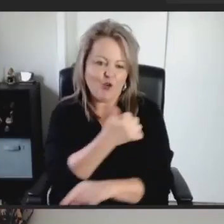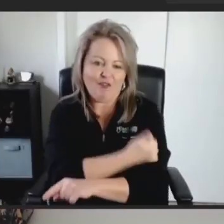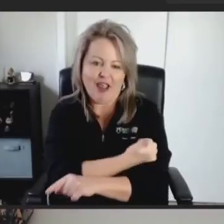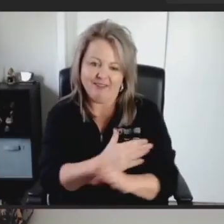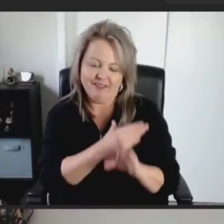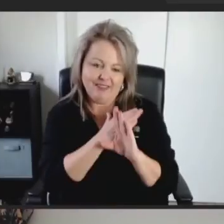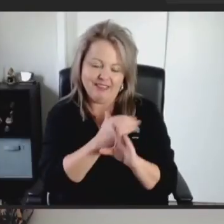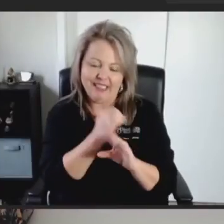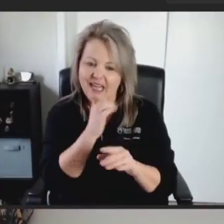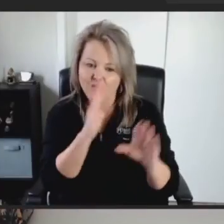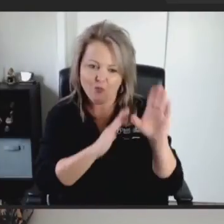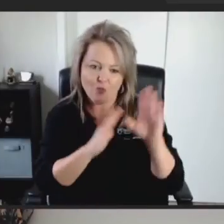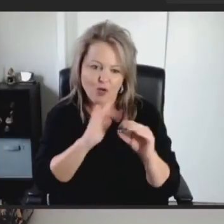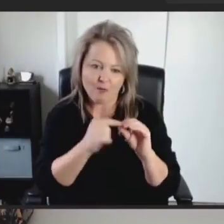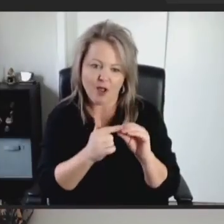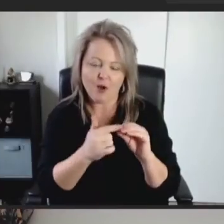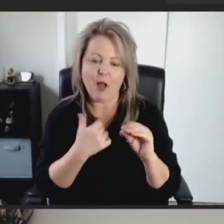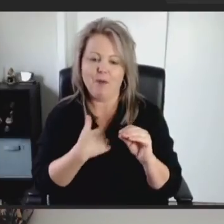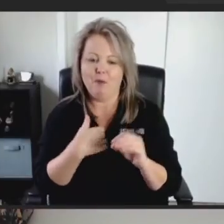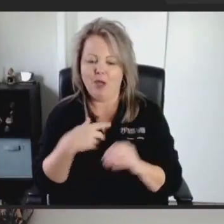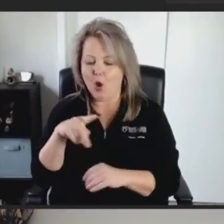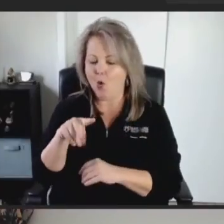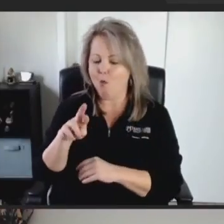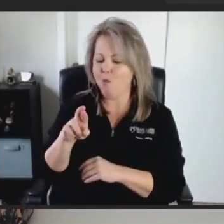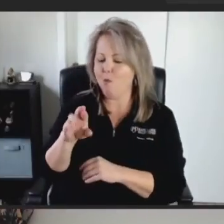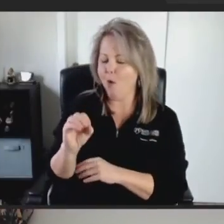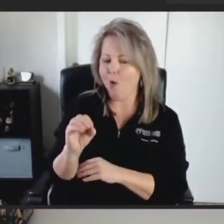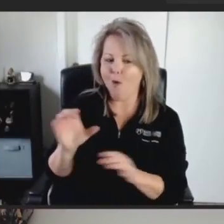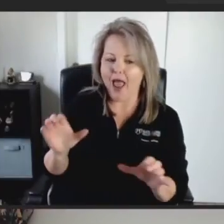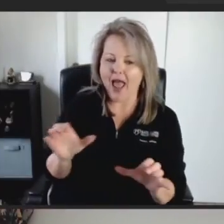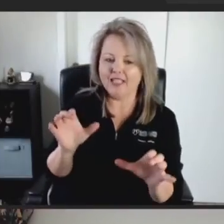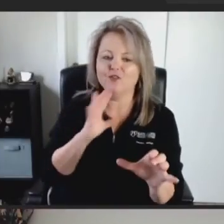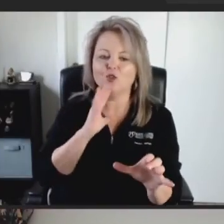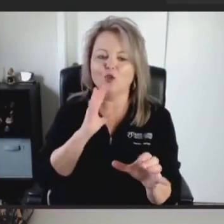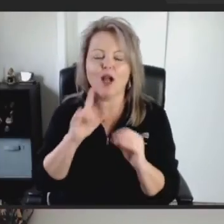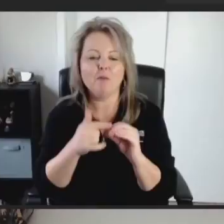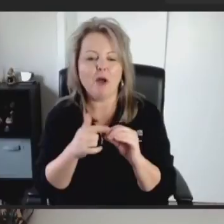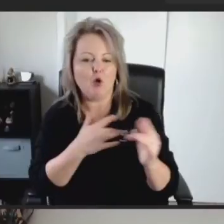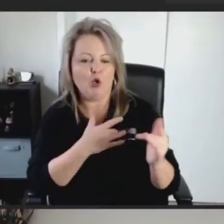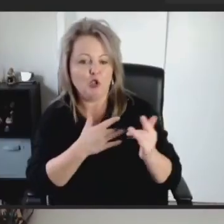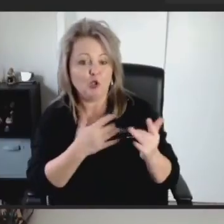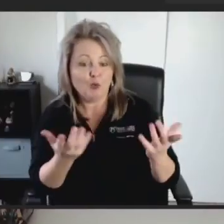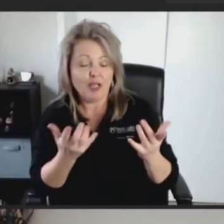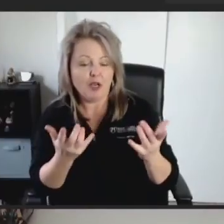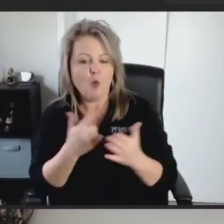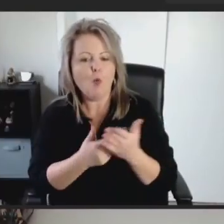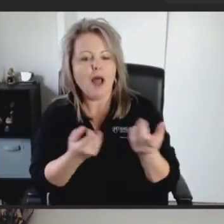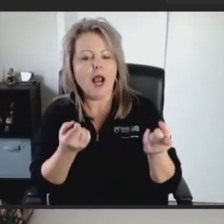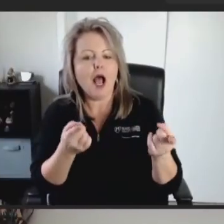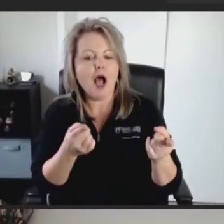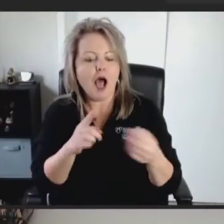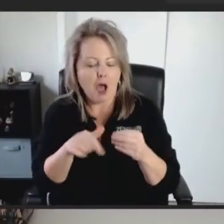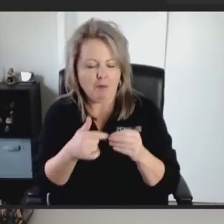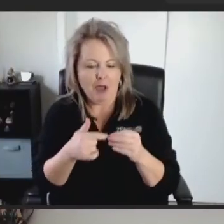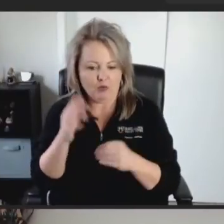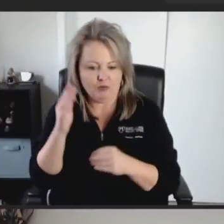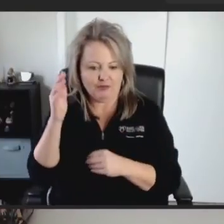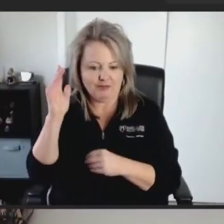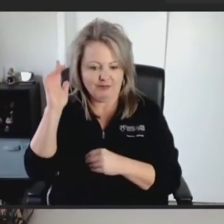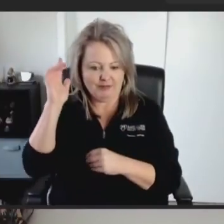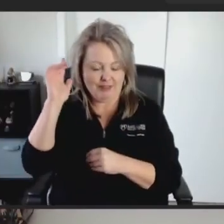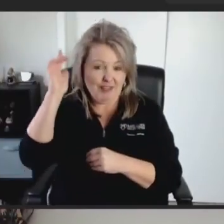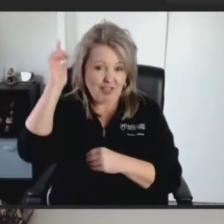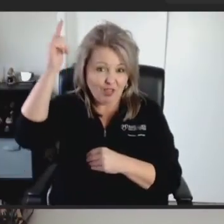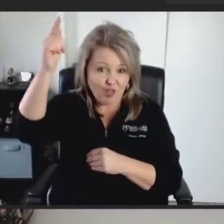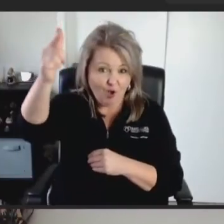worry about. I'm going to be proactive and talk about what people are often concerned about is, what about the long-term side effects?